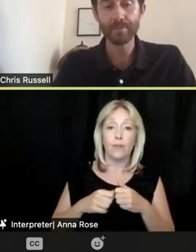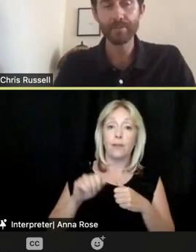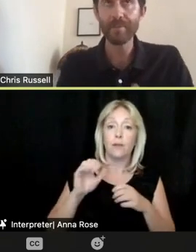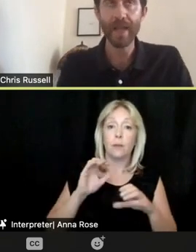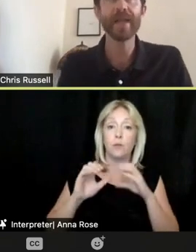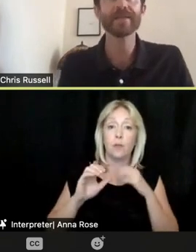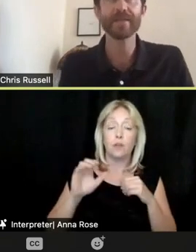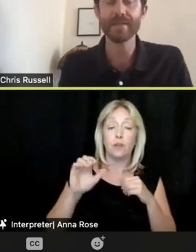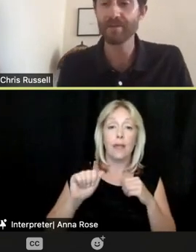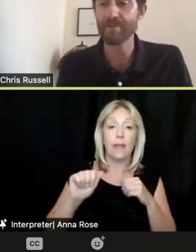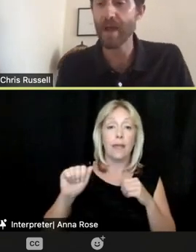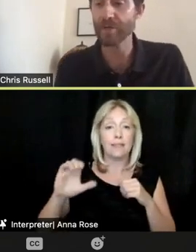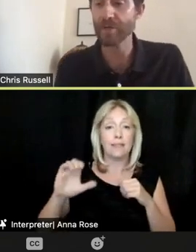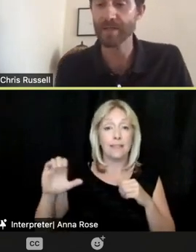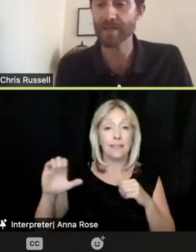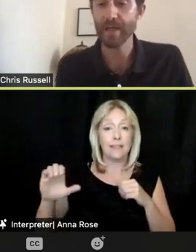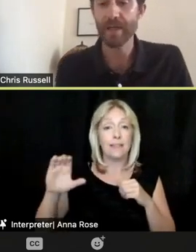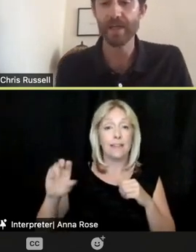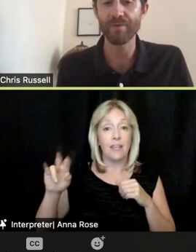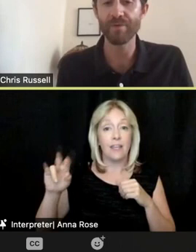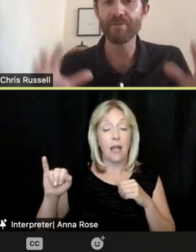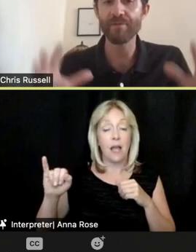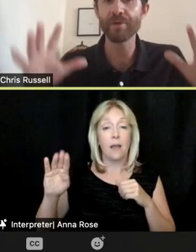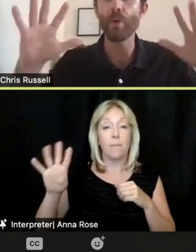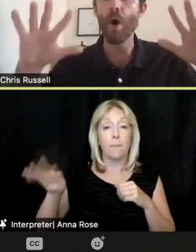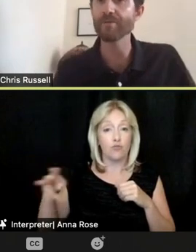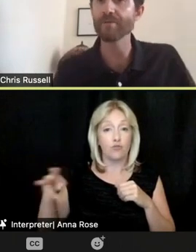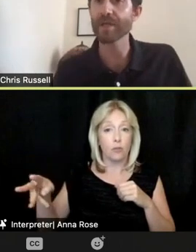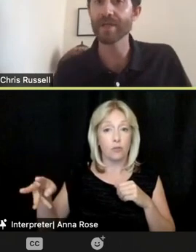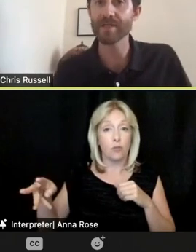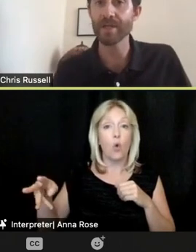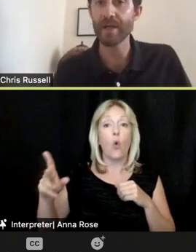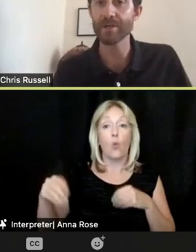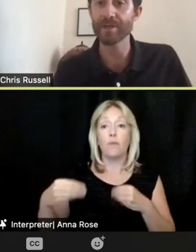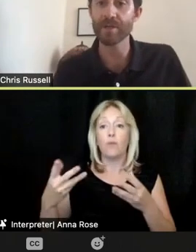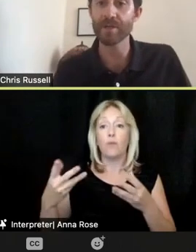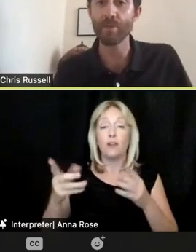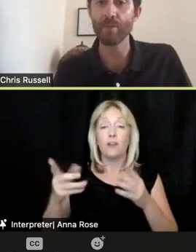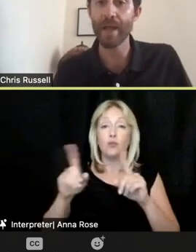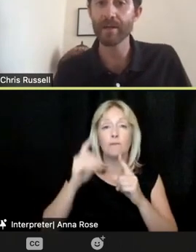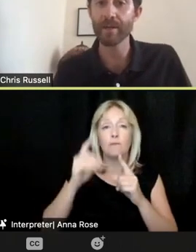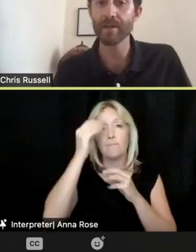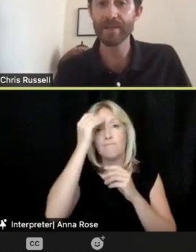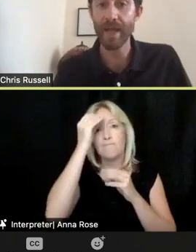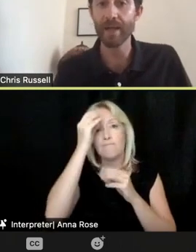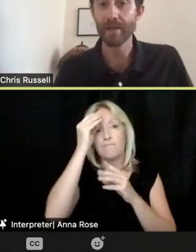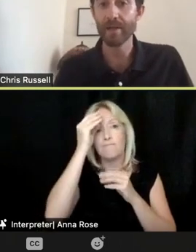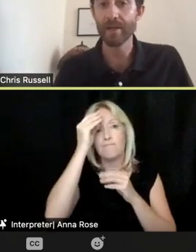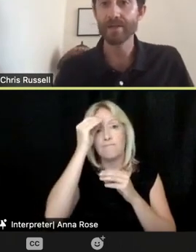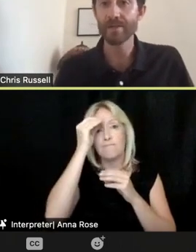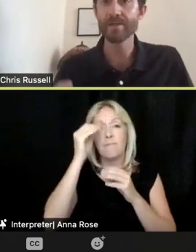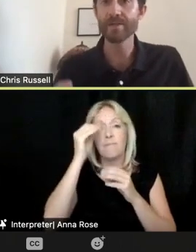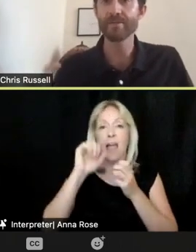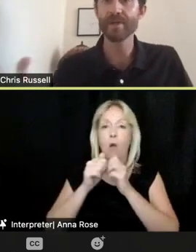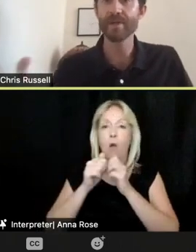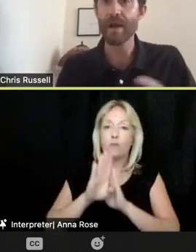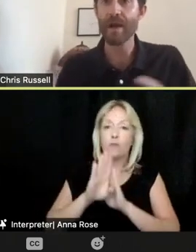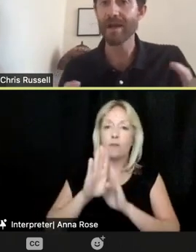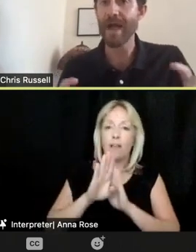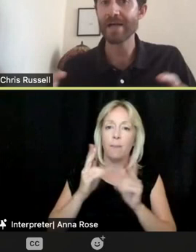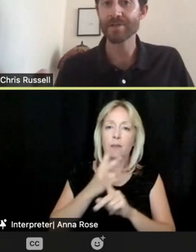AAC CVI matrix is we've given you all of the considerations that you might take